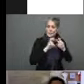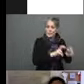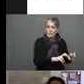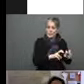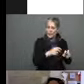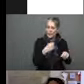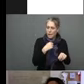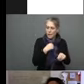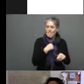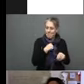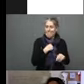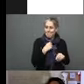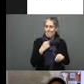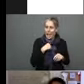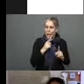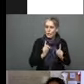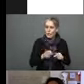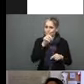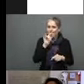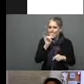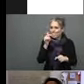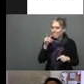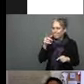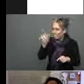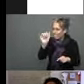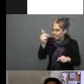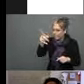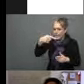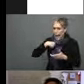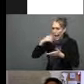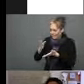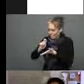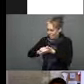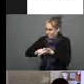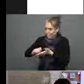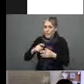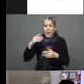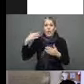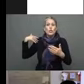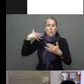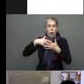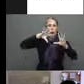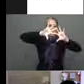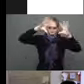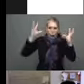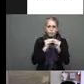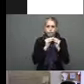you're right that there's it's yeah, at this point we've collapsed at all. Thank you. Thank you.